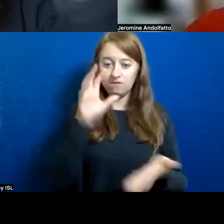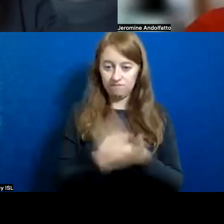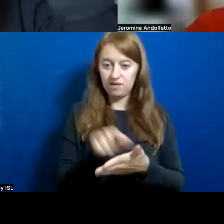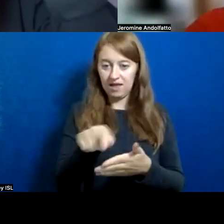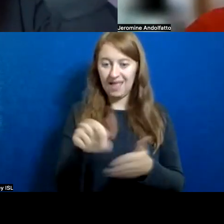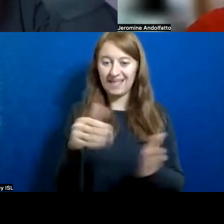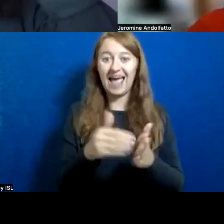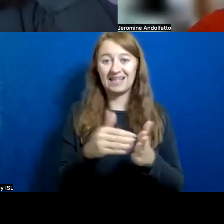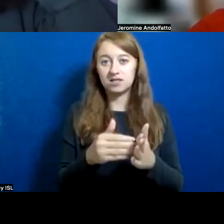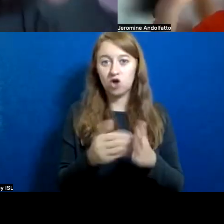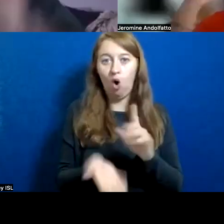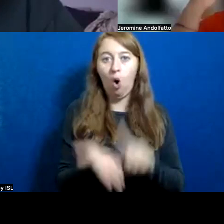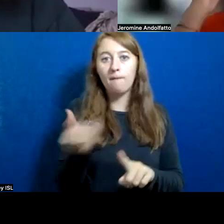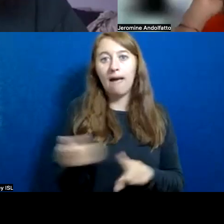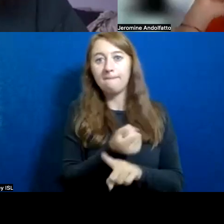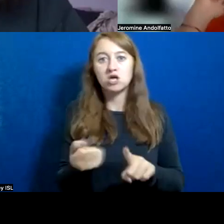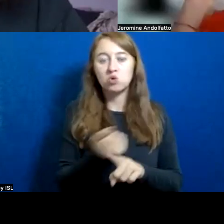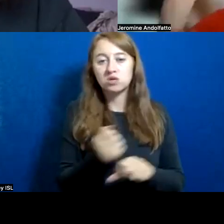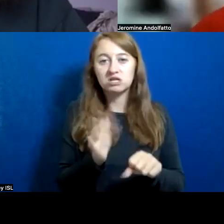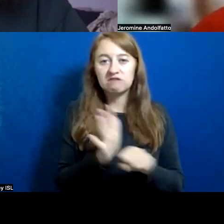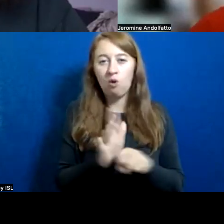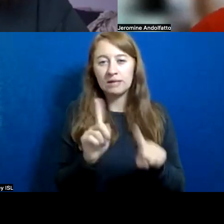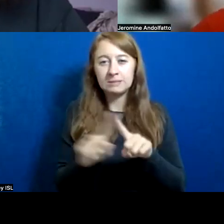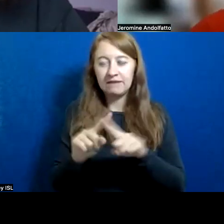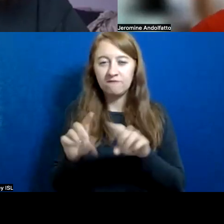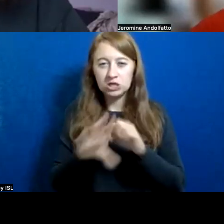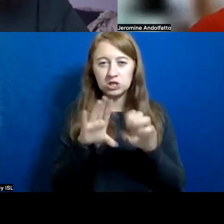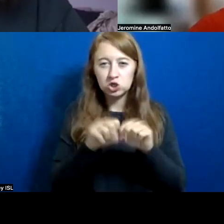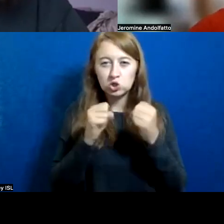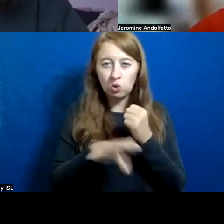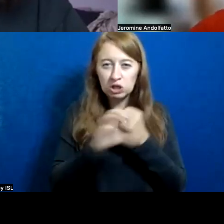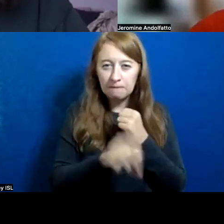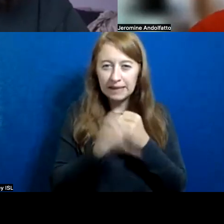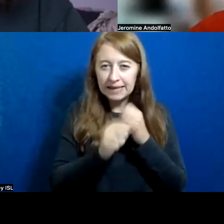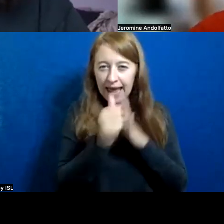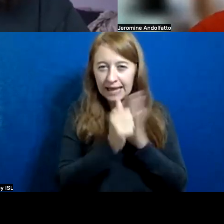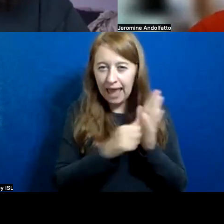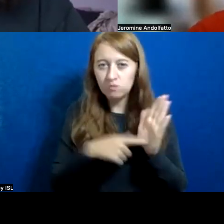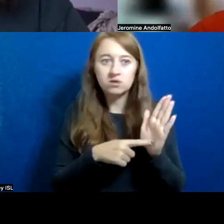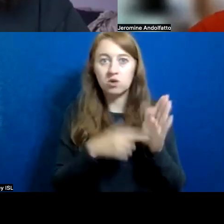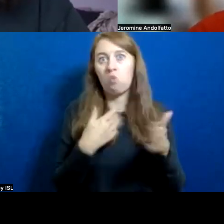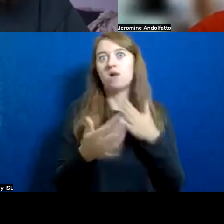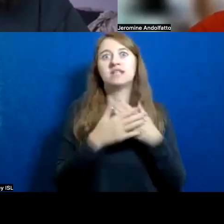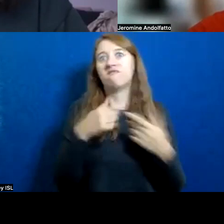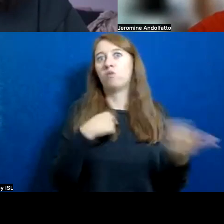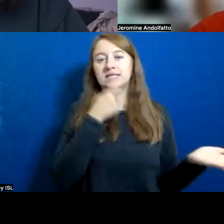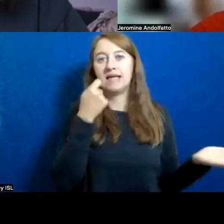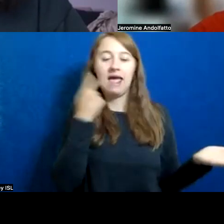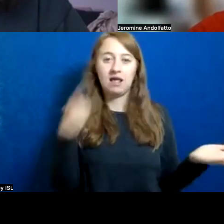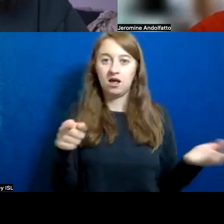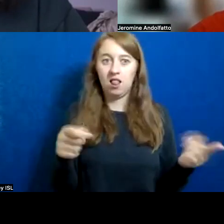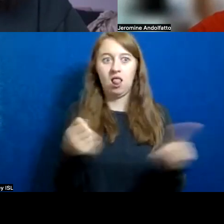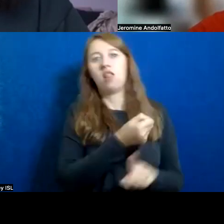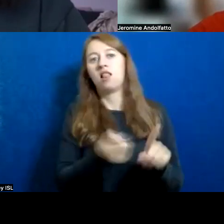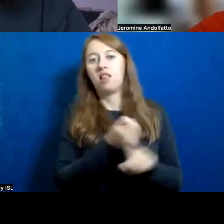anonymous accounts, of no matter what we say or what we do. We seem to get trolled. And there was one particular